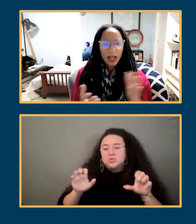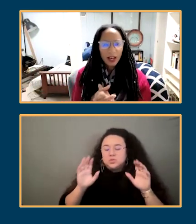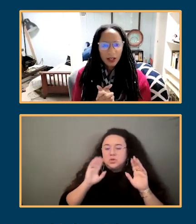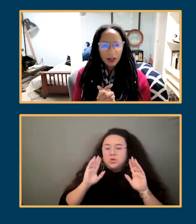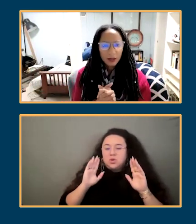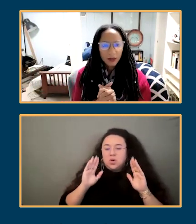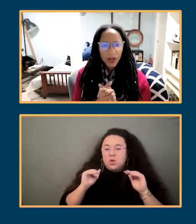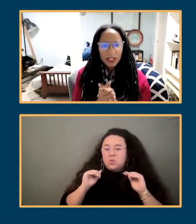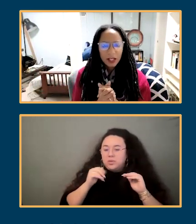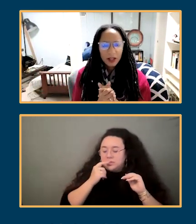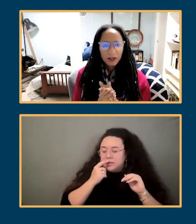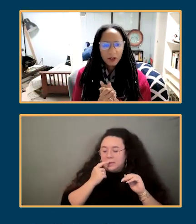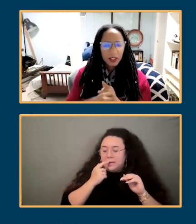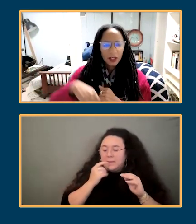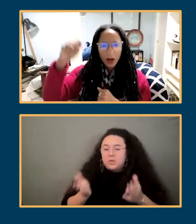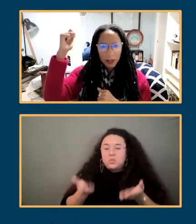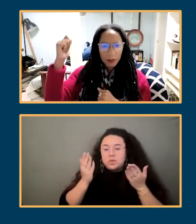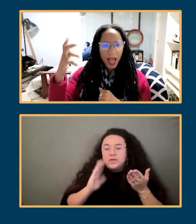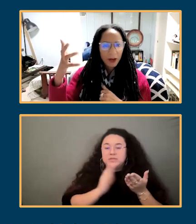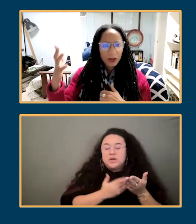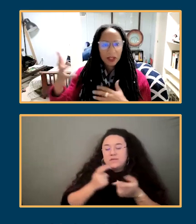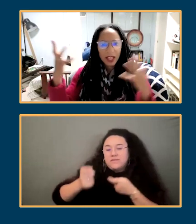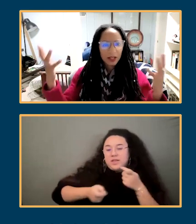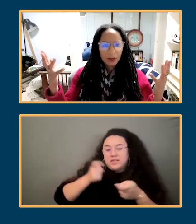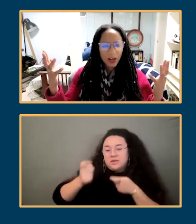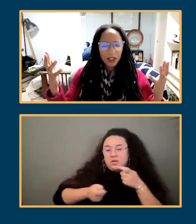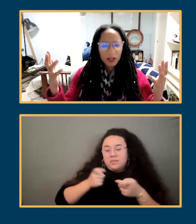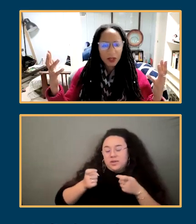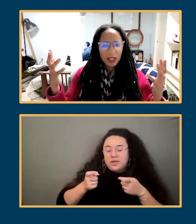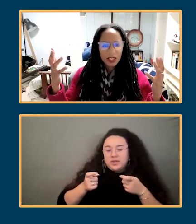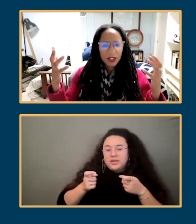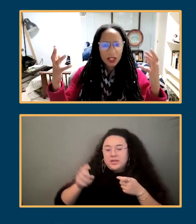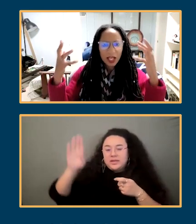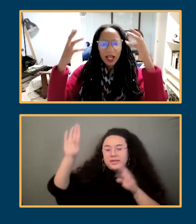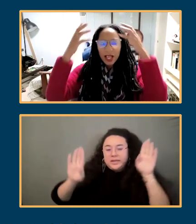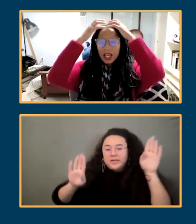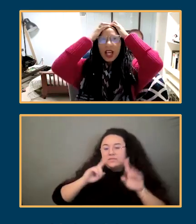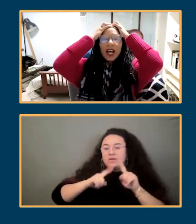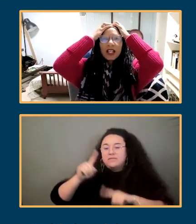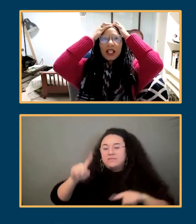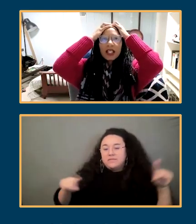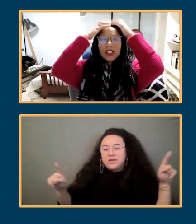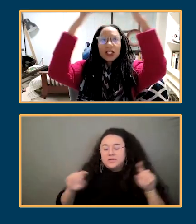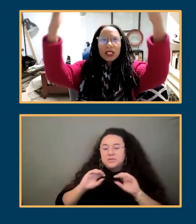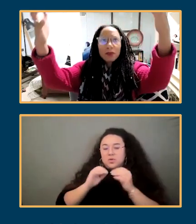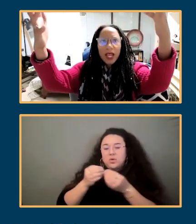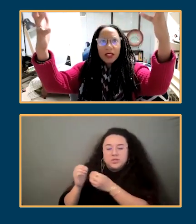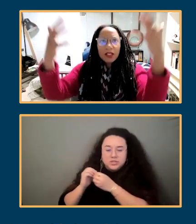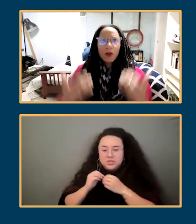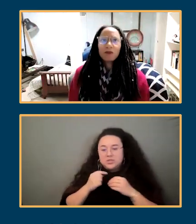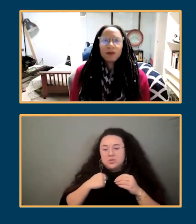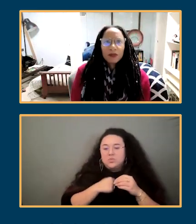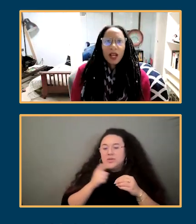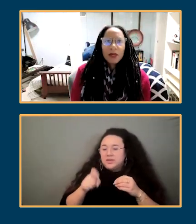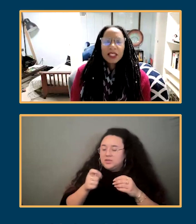to raise our philanthropic paddles at various organizations. Let's just